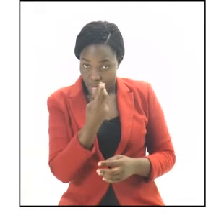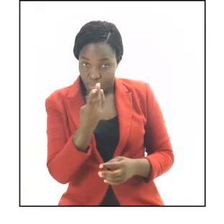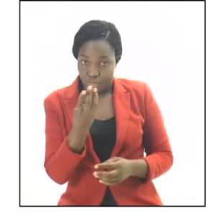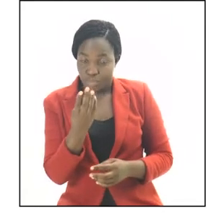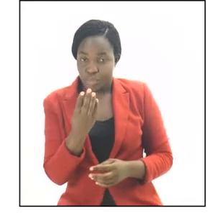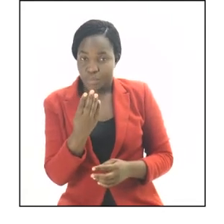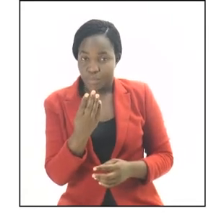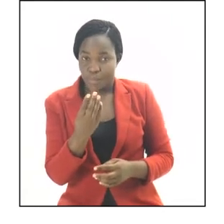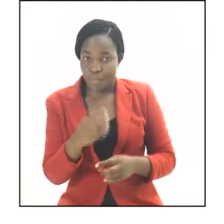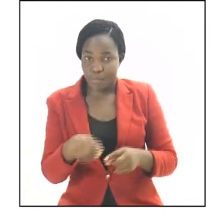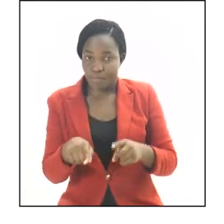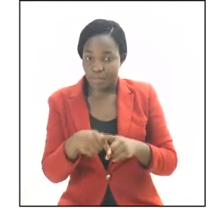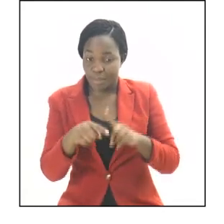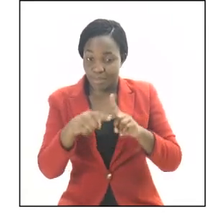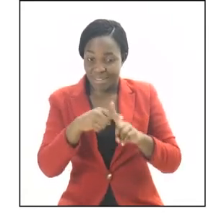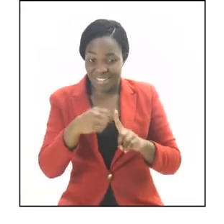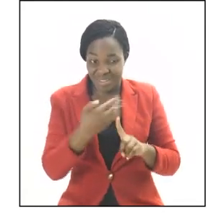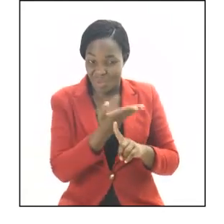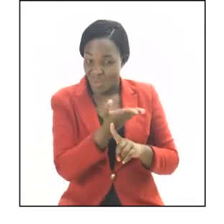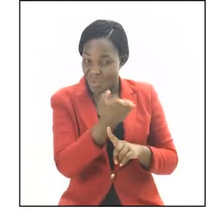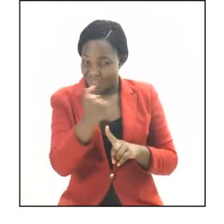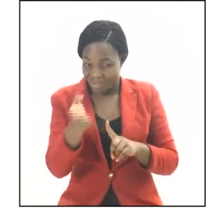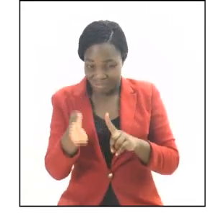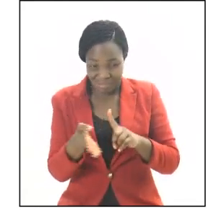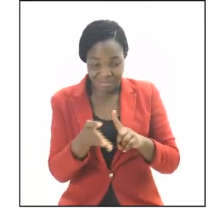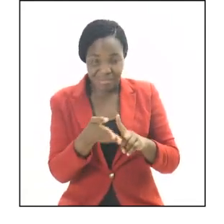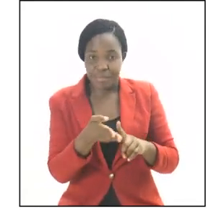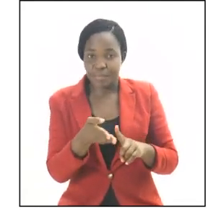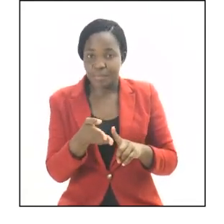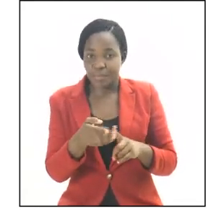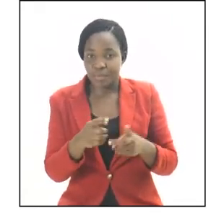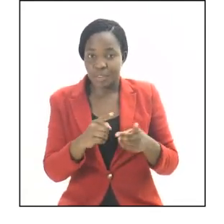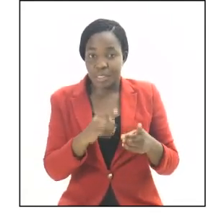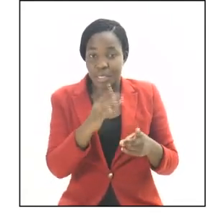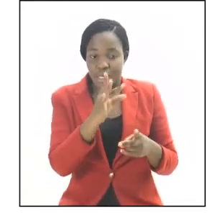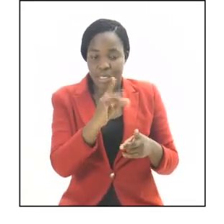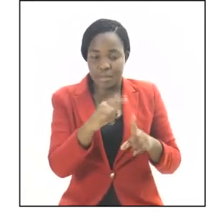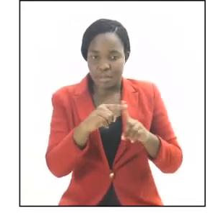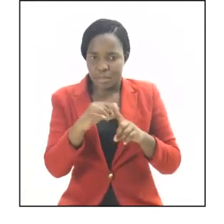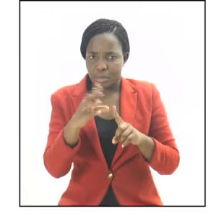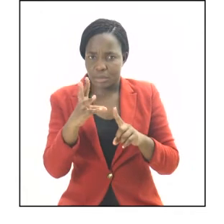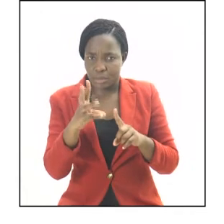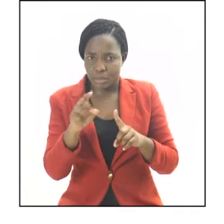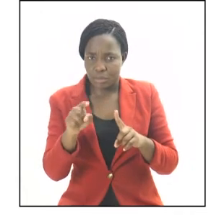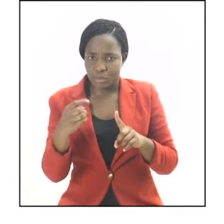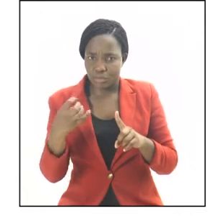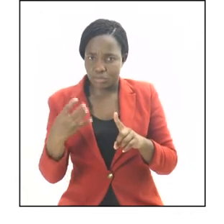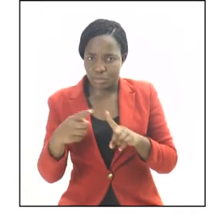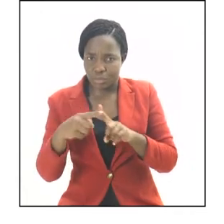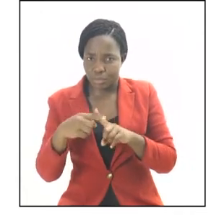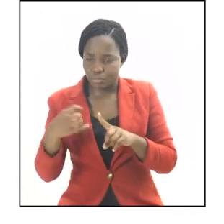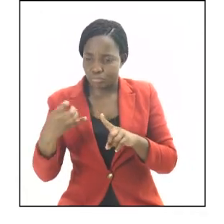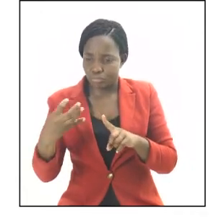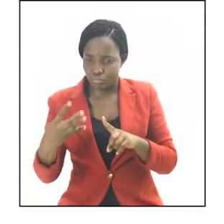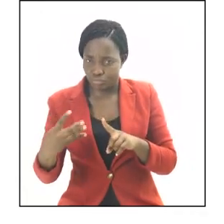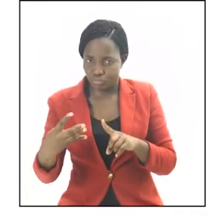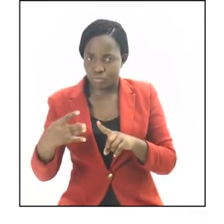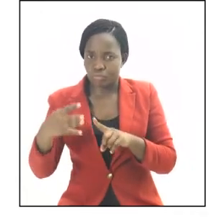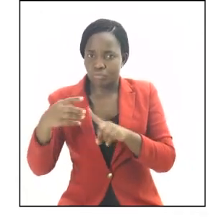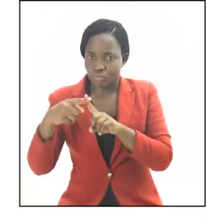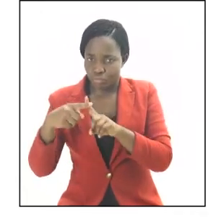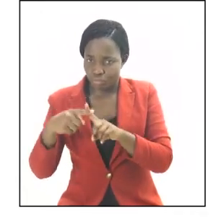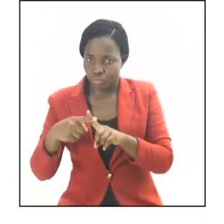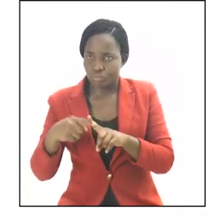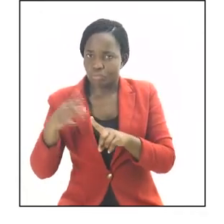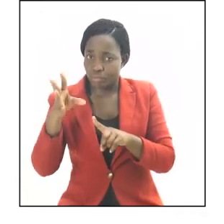the lengths of all the sides together. 8 plus 6.4 plus